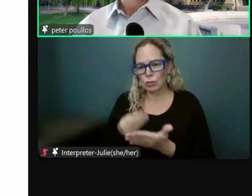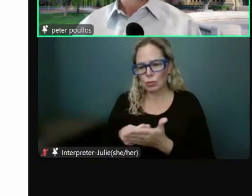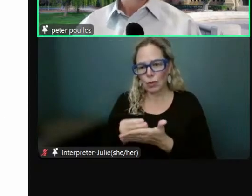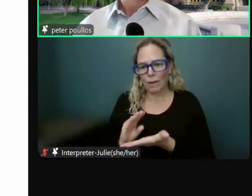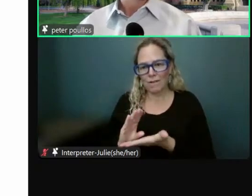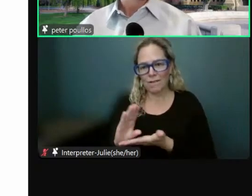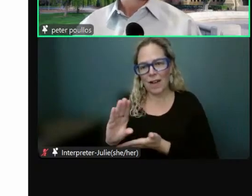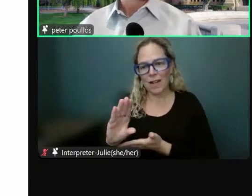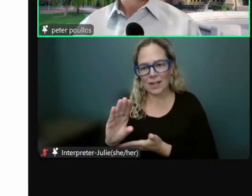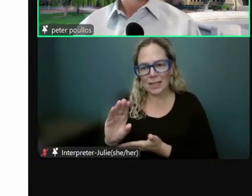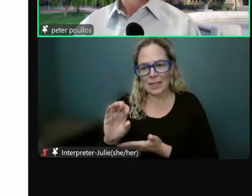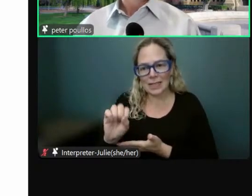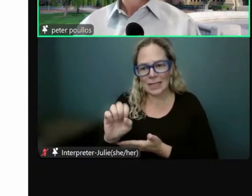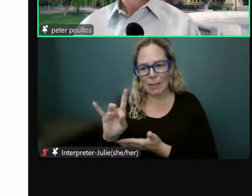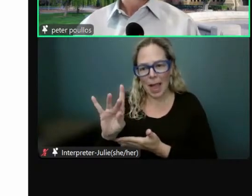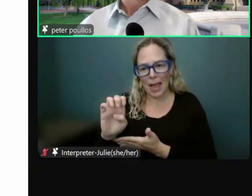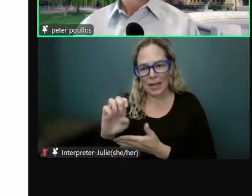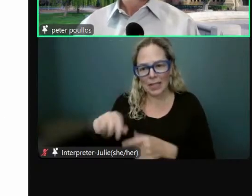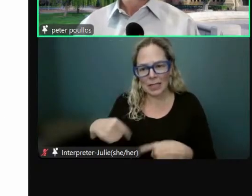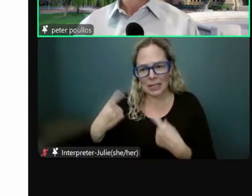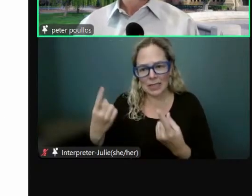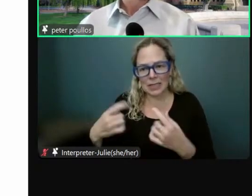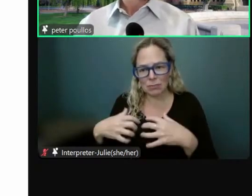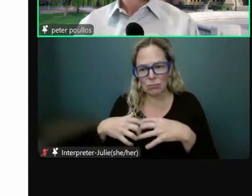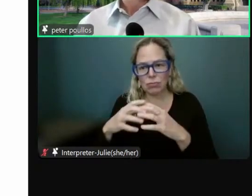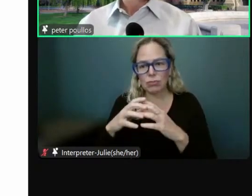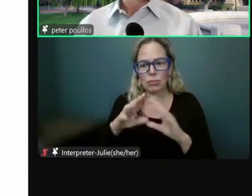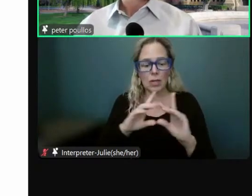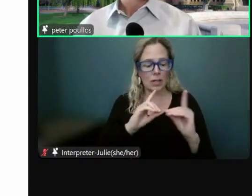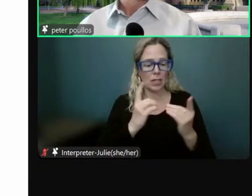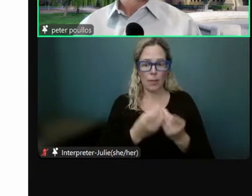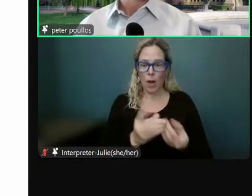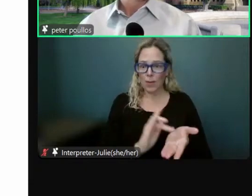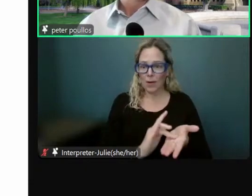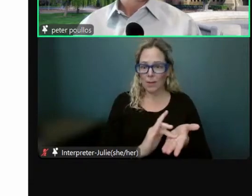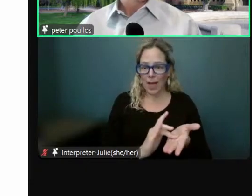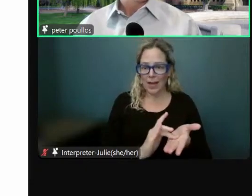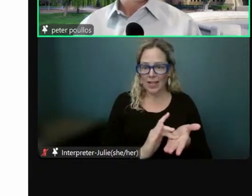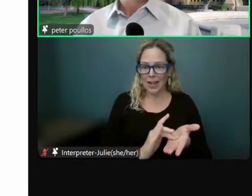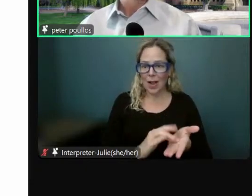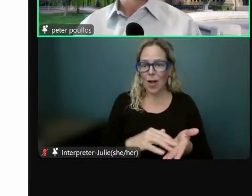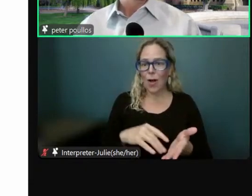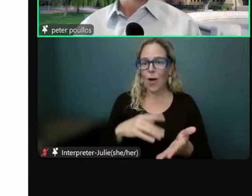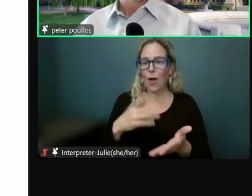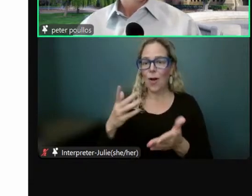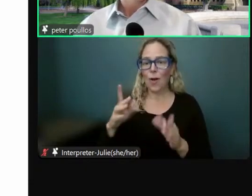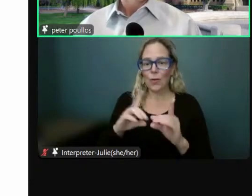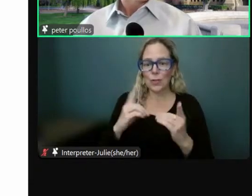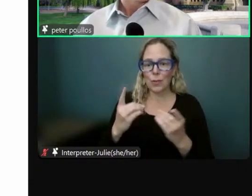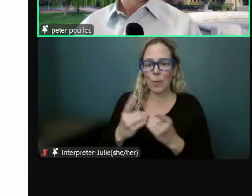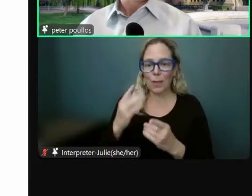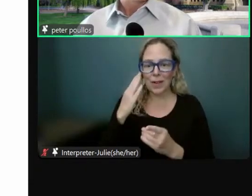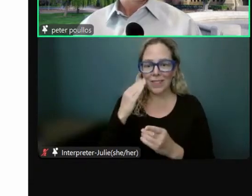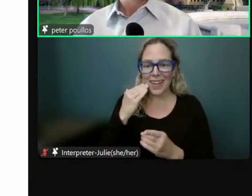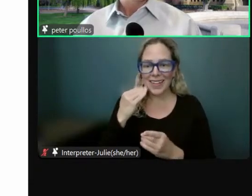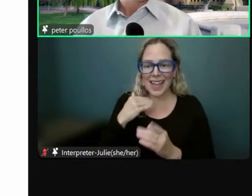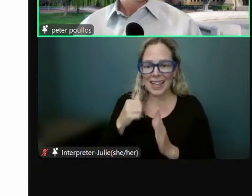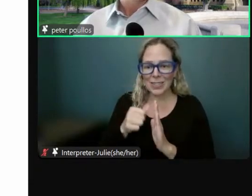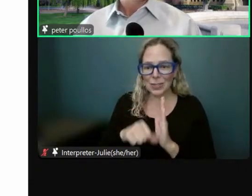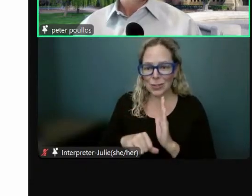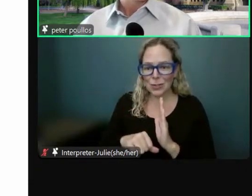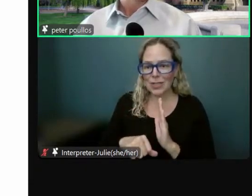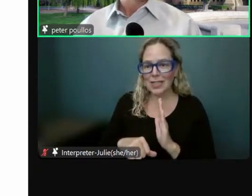been from the start, the Department of Medicine, and then otolaryngology, head and neck surgery. And